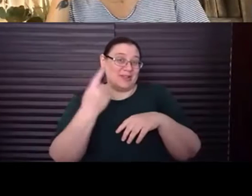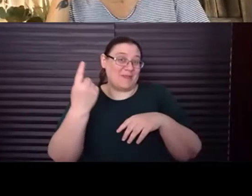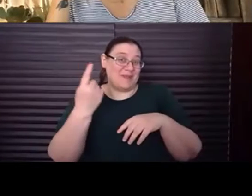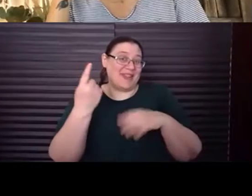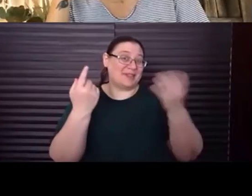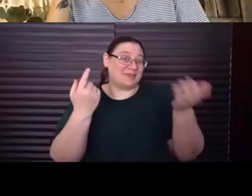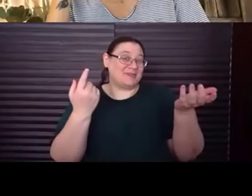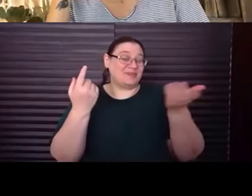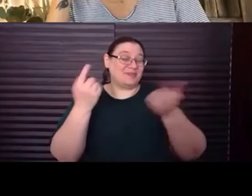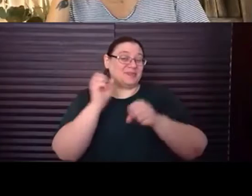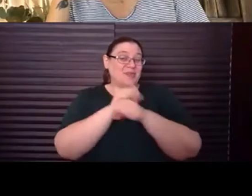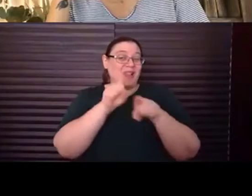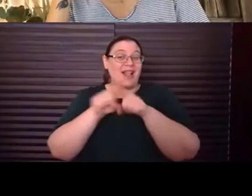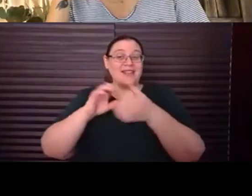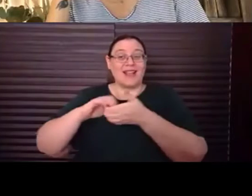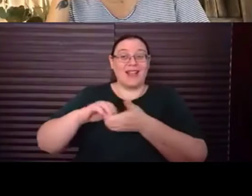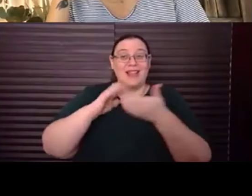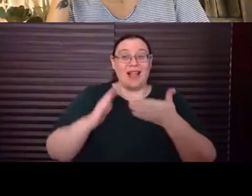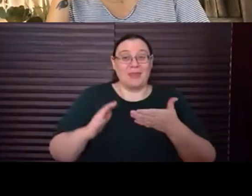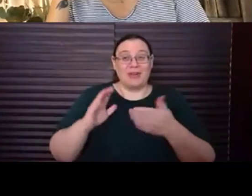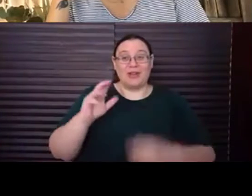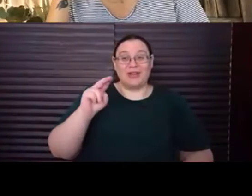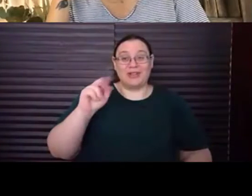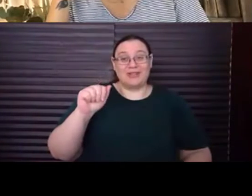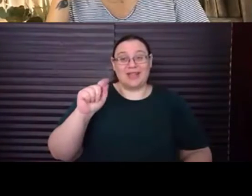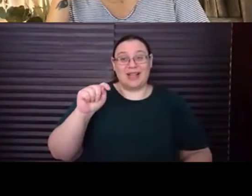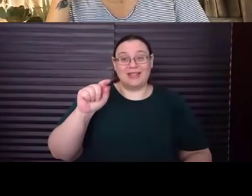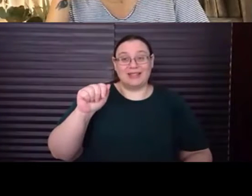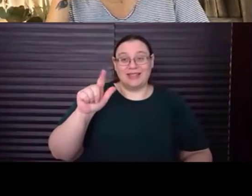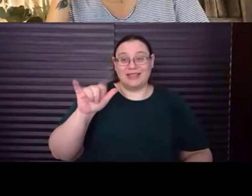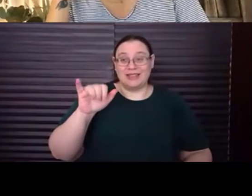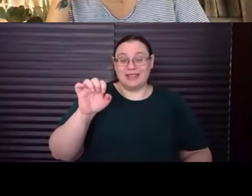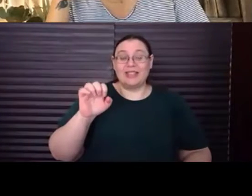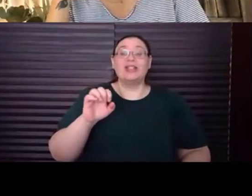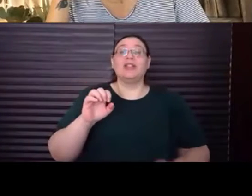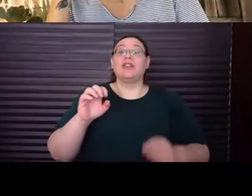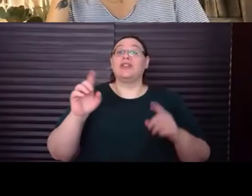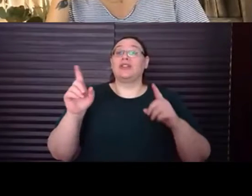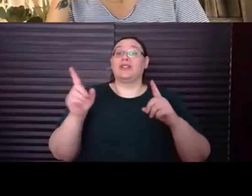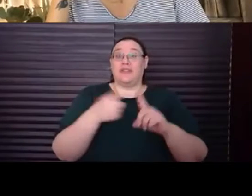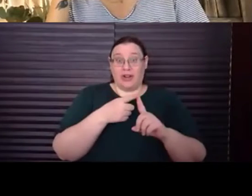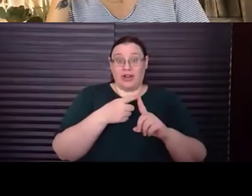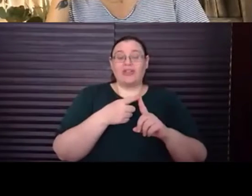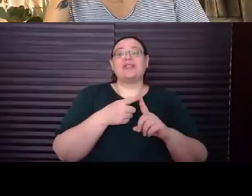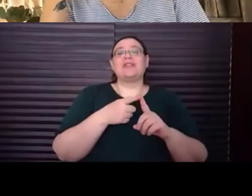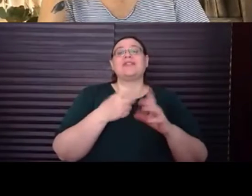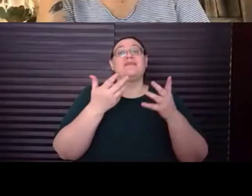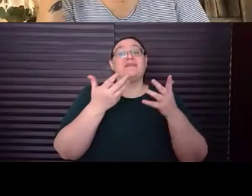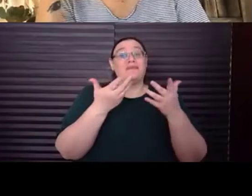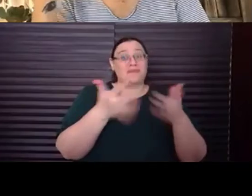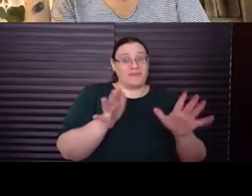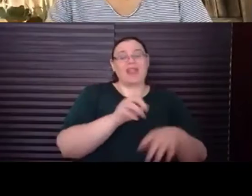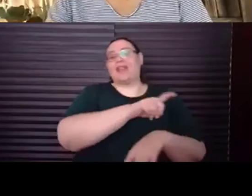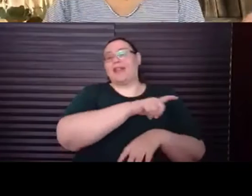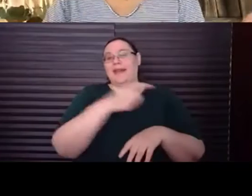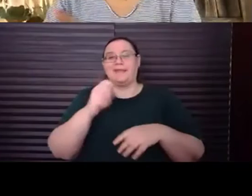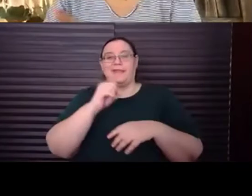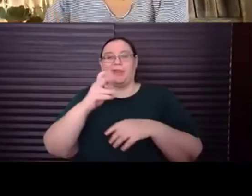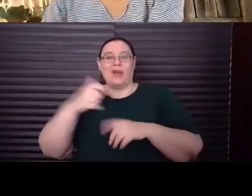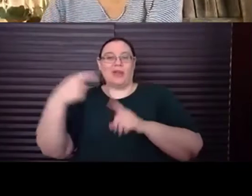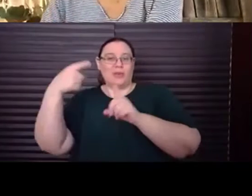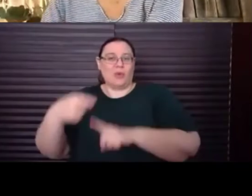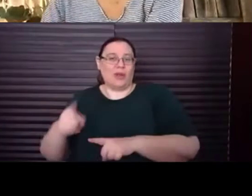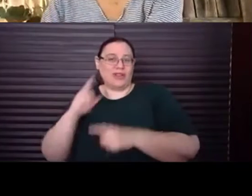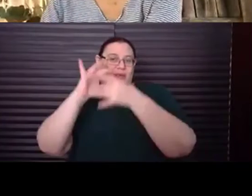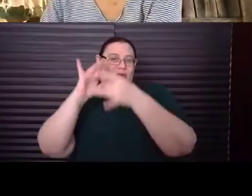Marie's collaborator, Natalie. So first, and then I want to get back to a couple points that were